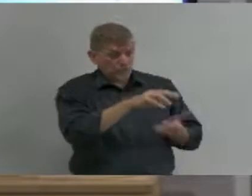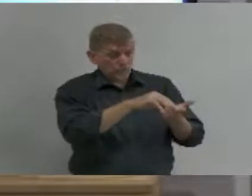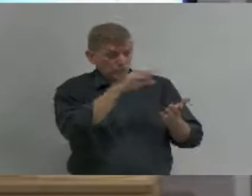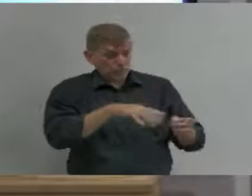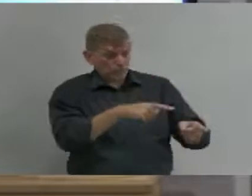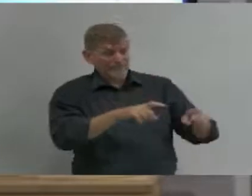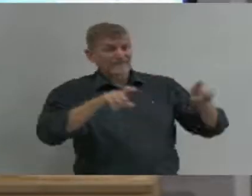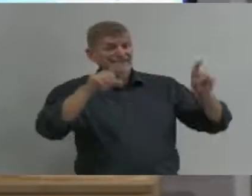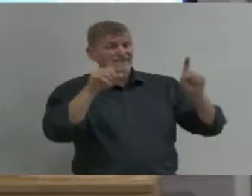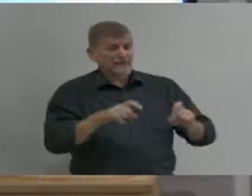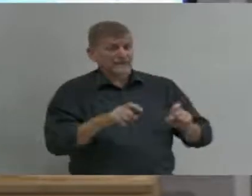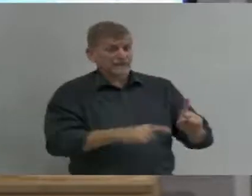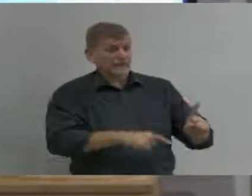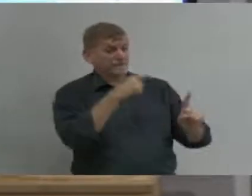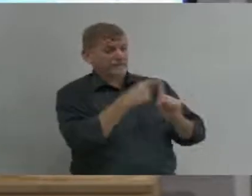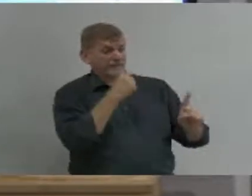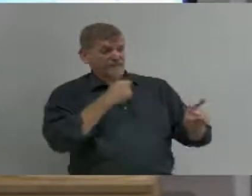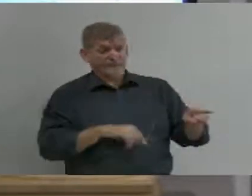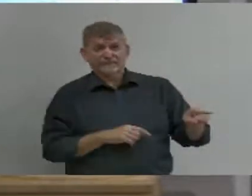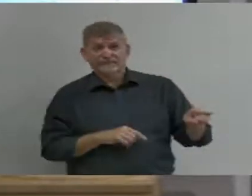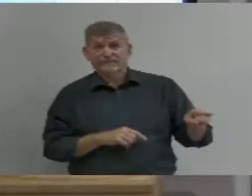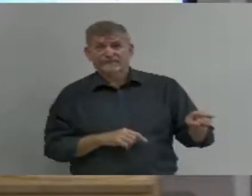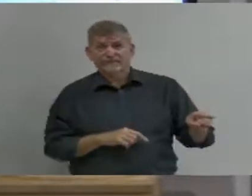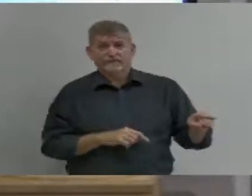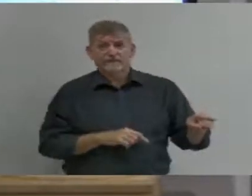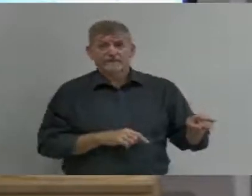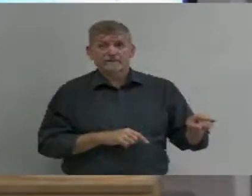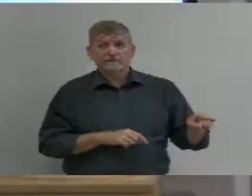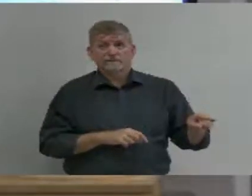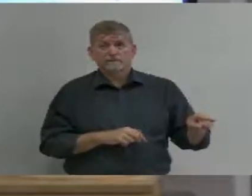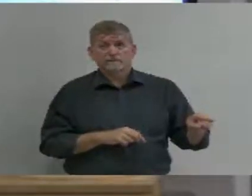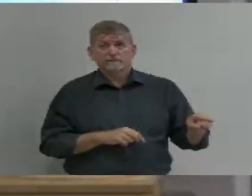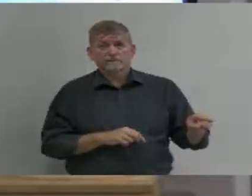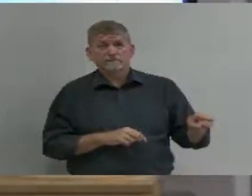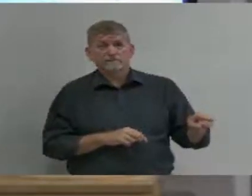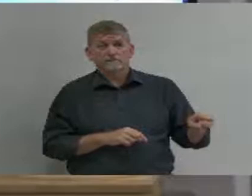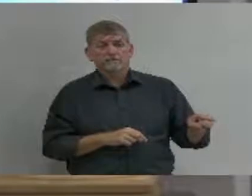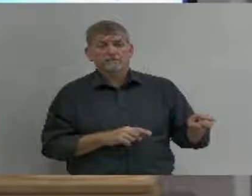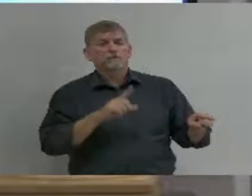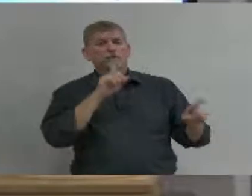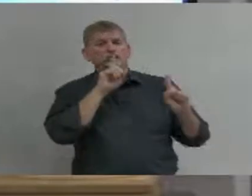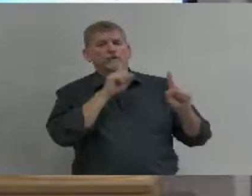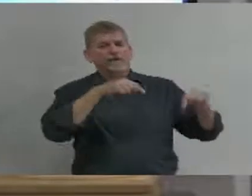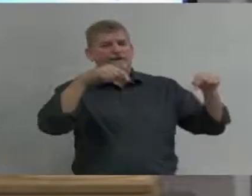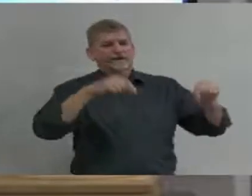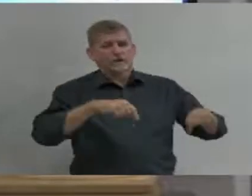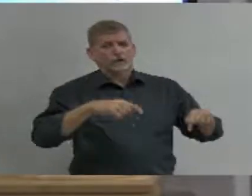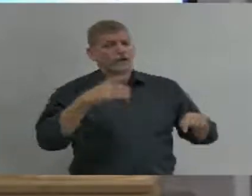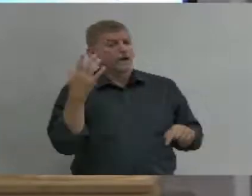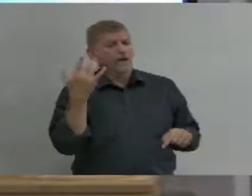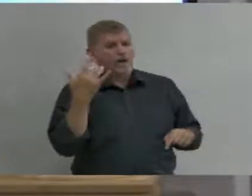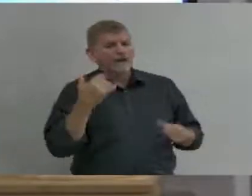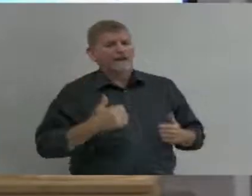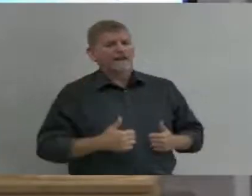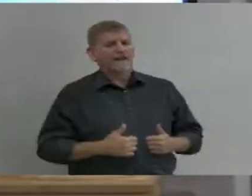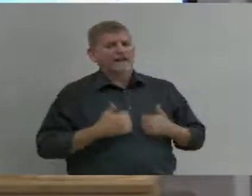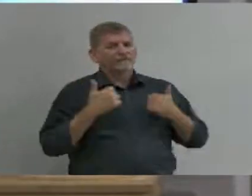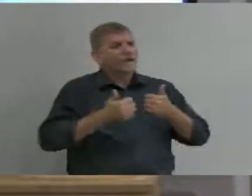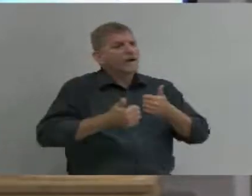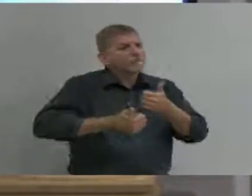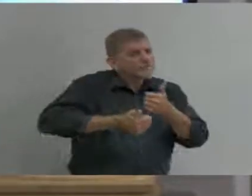to report those as Tippecanoe County students because those students are living here for the majority of the year as students.